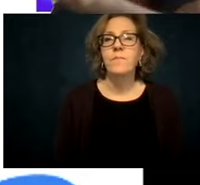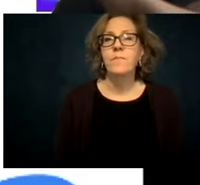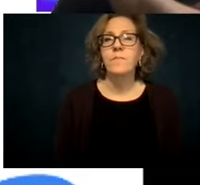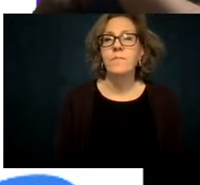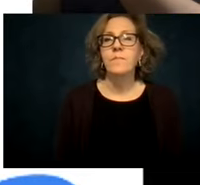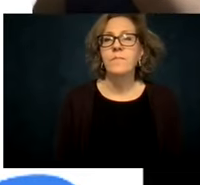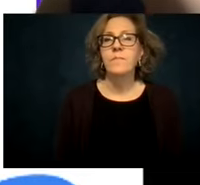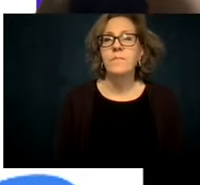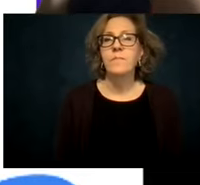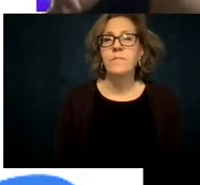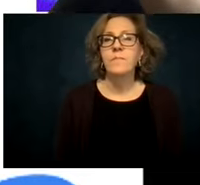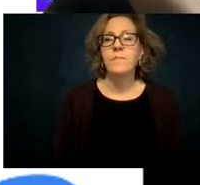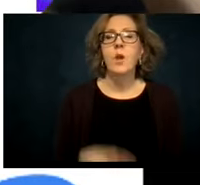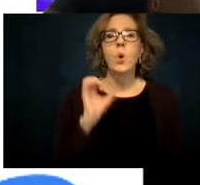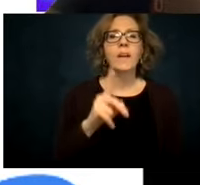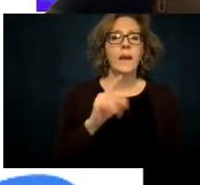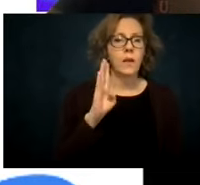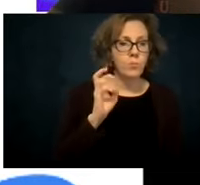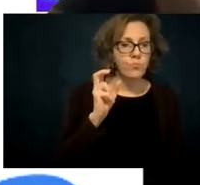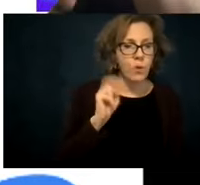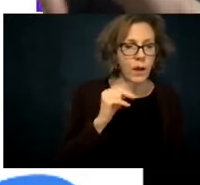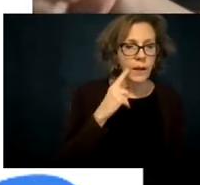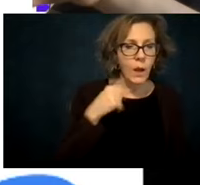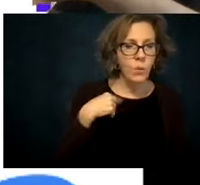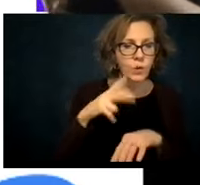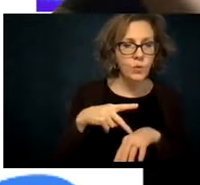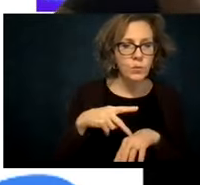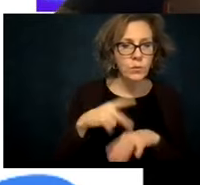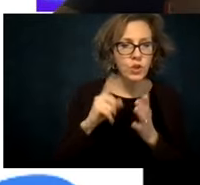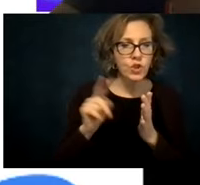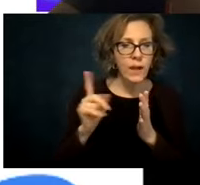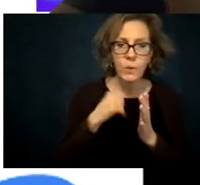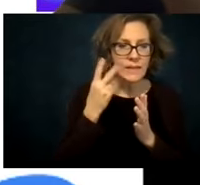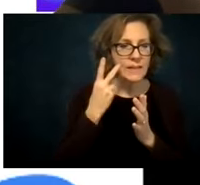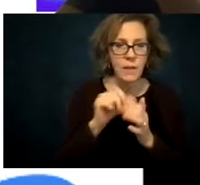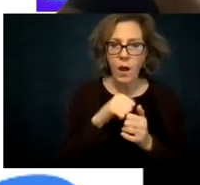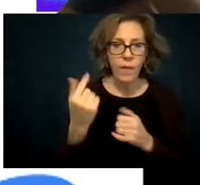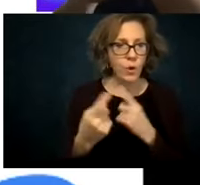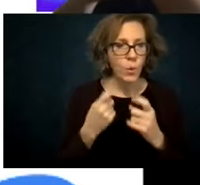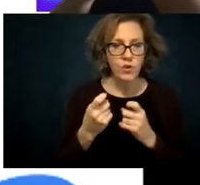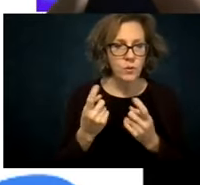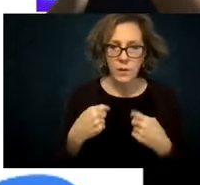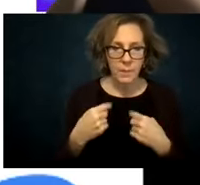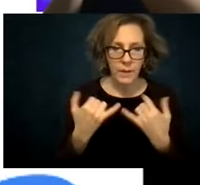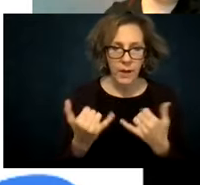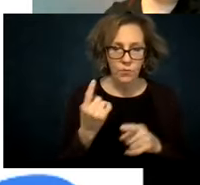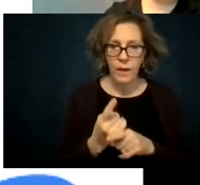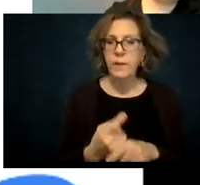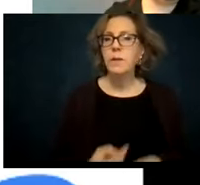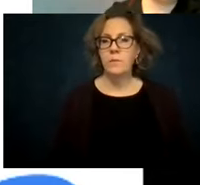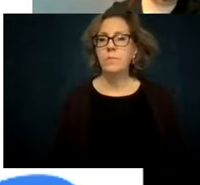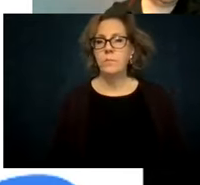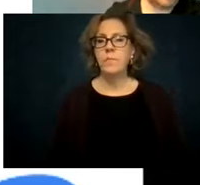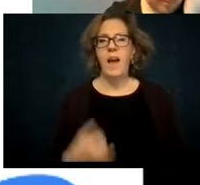All right. Brian, I just want to double check that I'm correct here. We're not seeing any questions come through, right? There's a